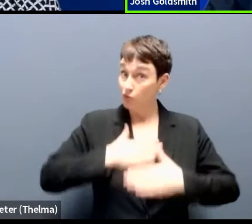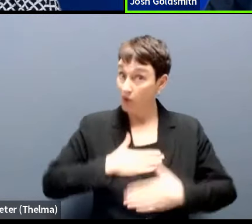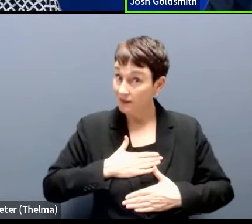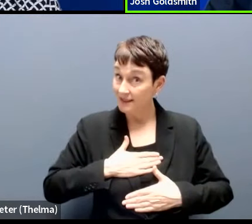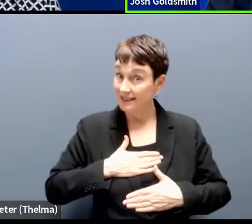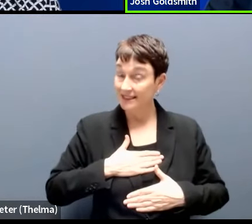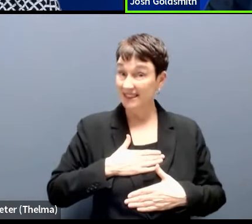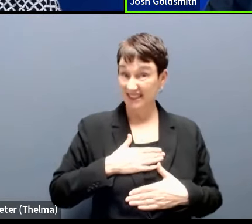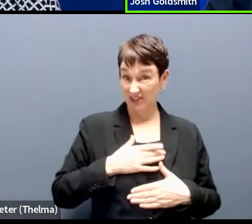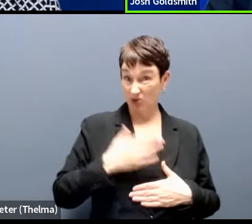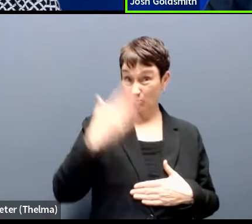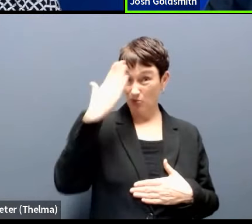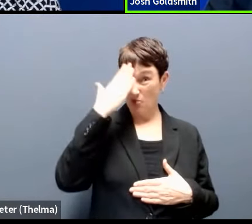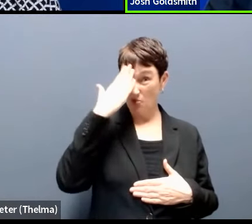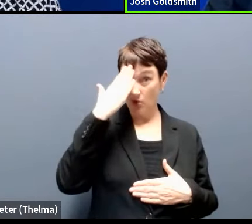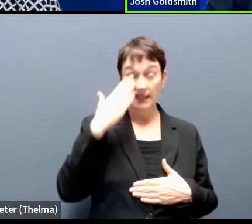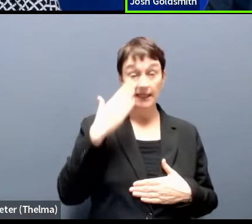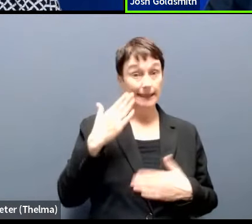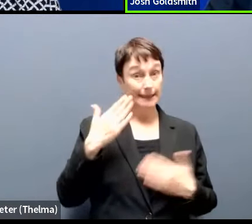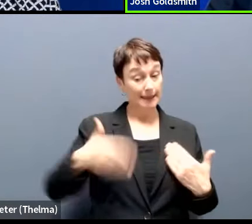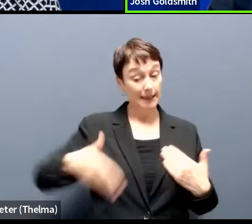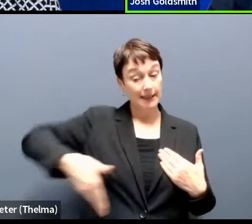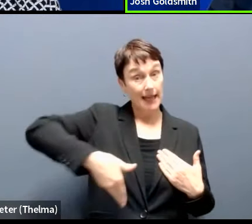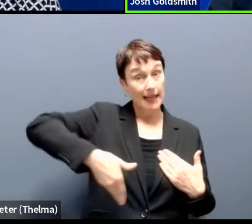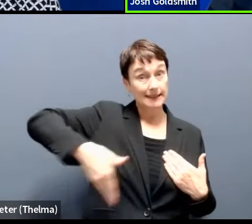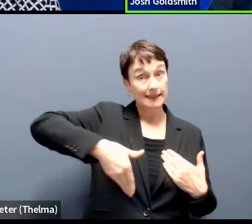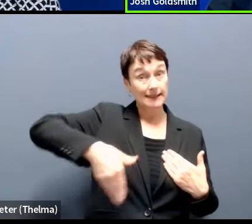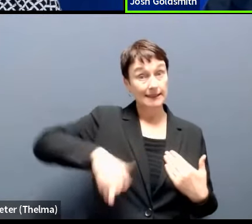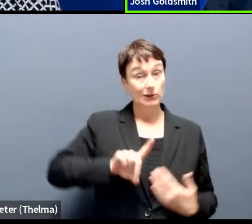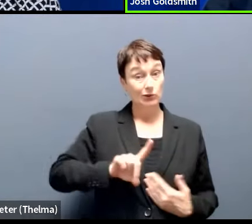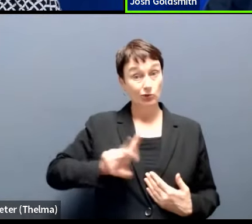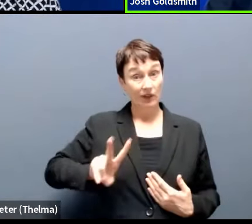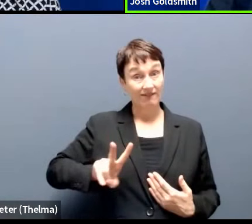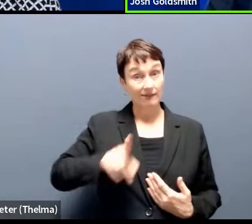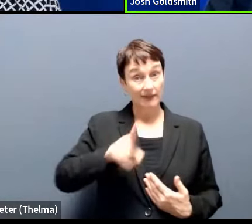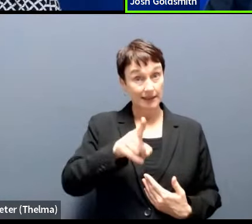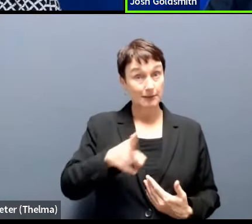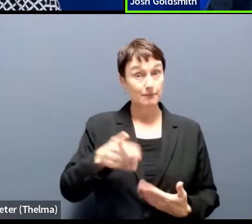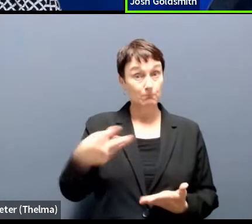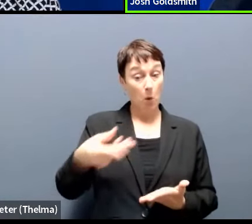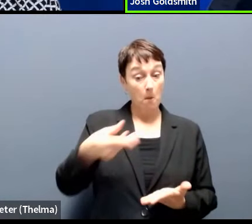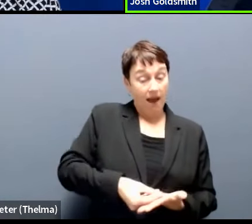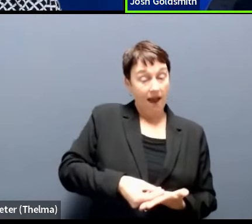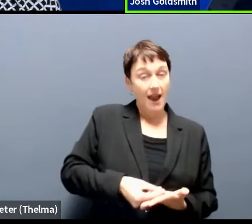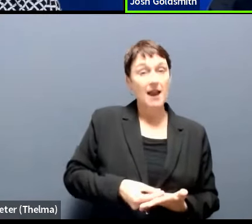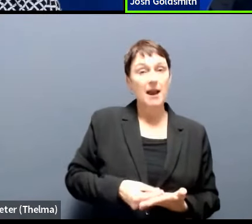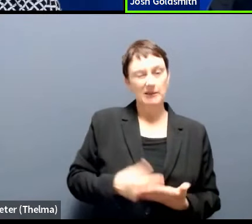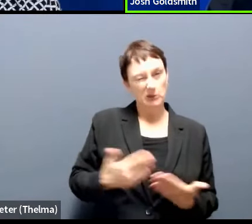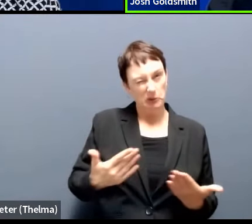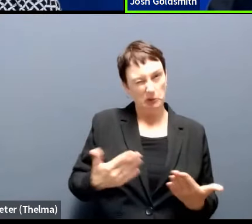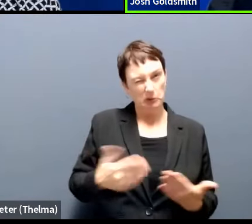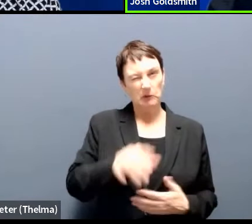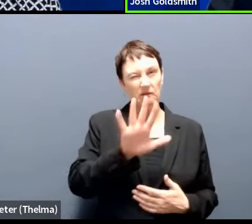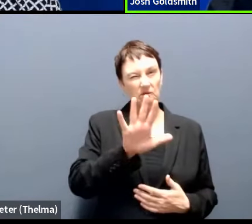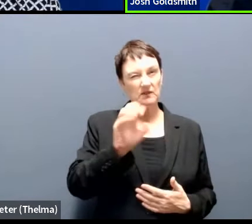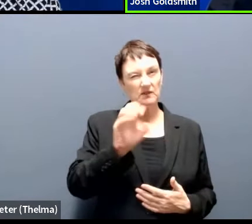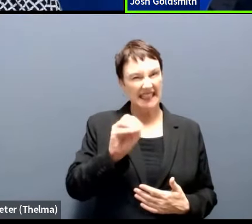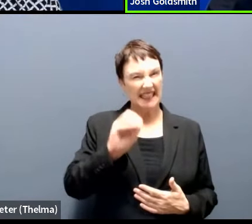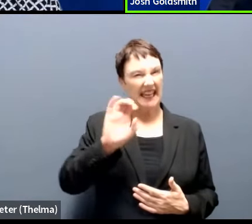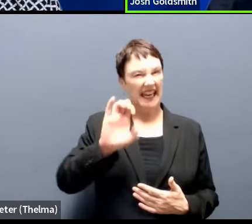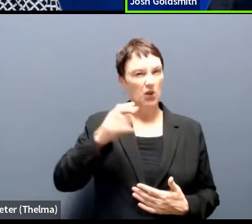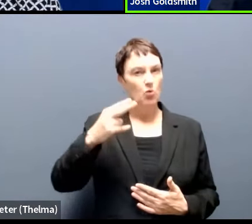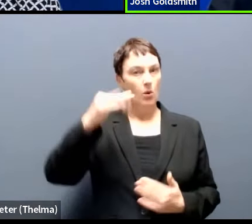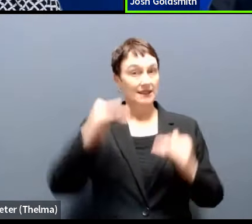by 50 euros, you've seen how much incredible stuff there is in there. I've just popped the link in the chat one more